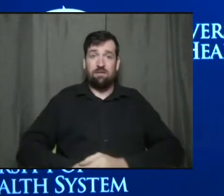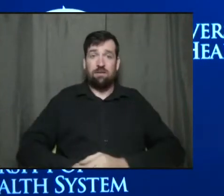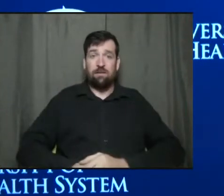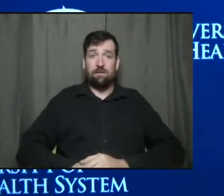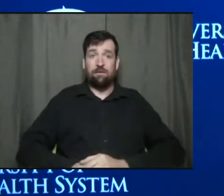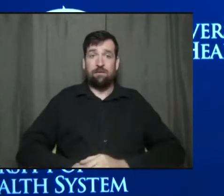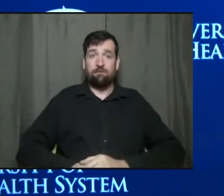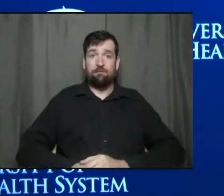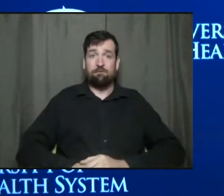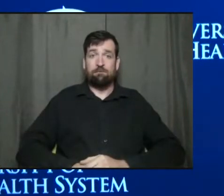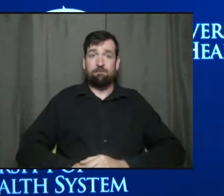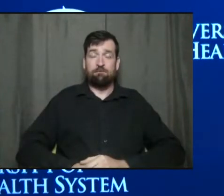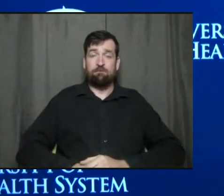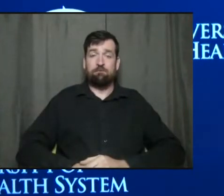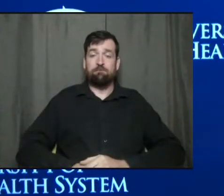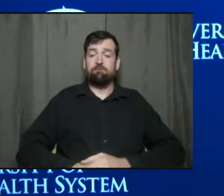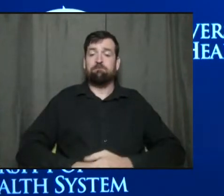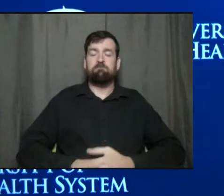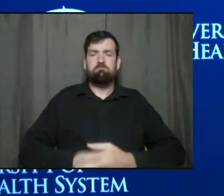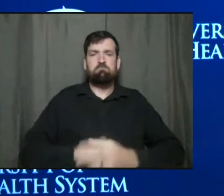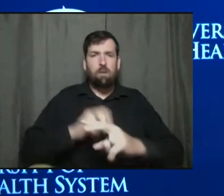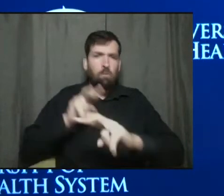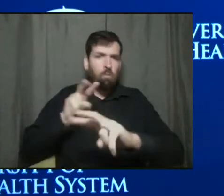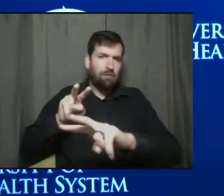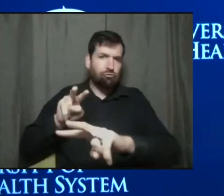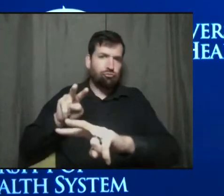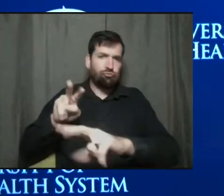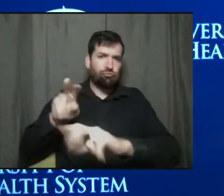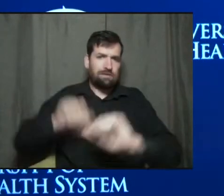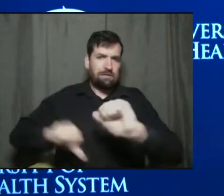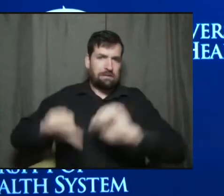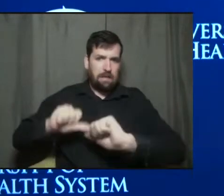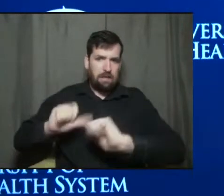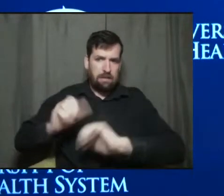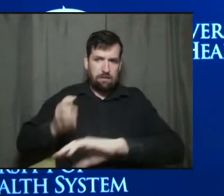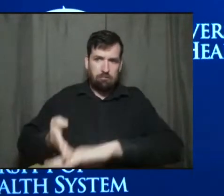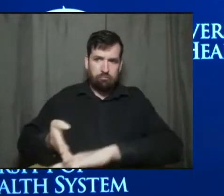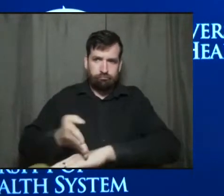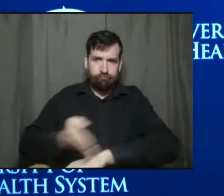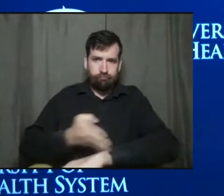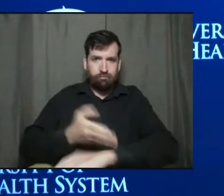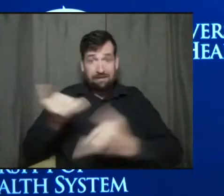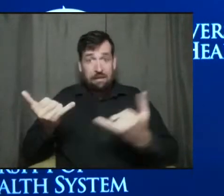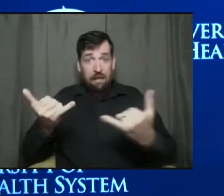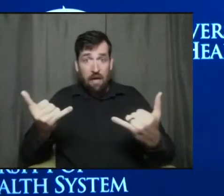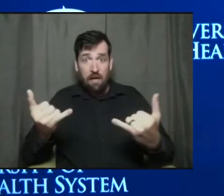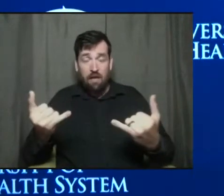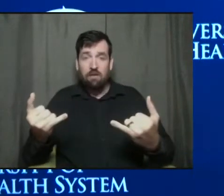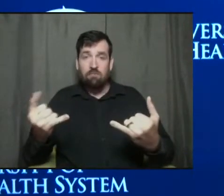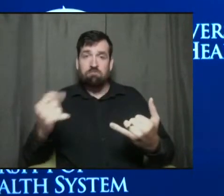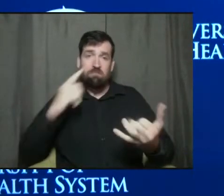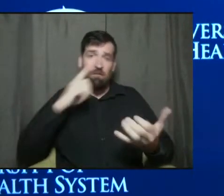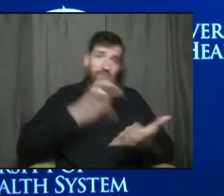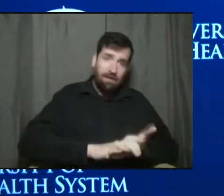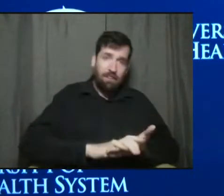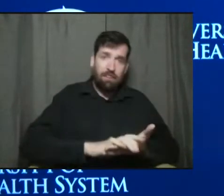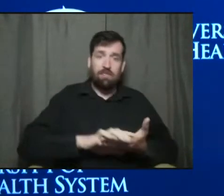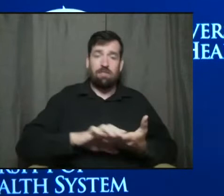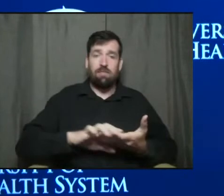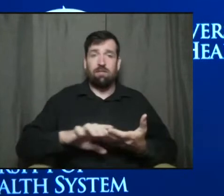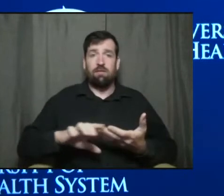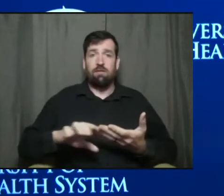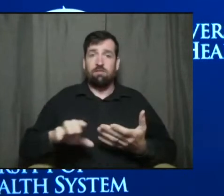Watching the science grow and knowing, and you've heard it today, the intersection of faith that there will